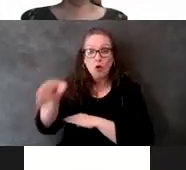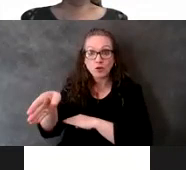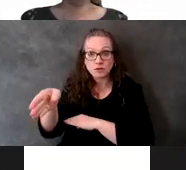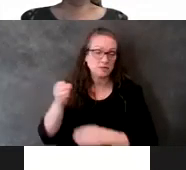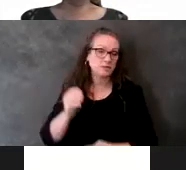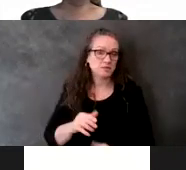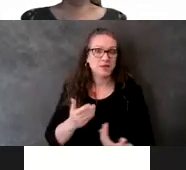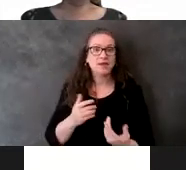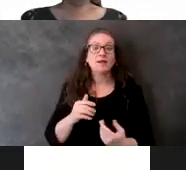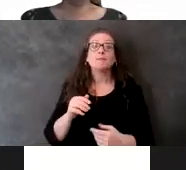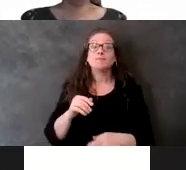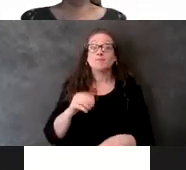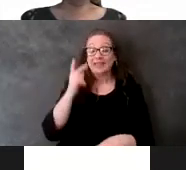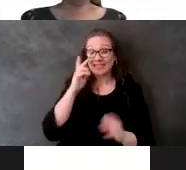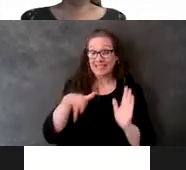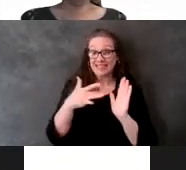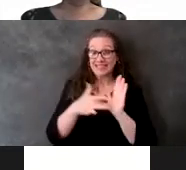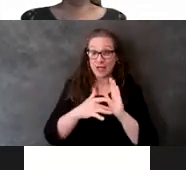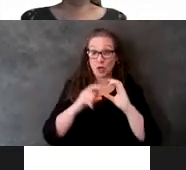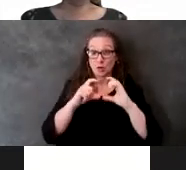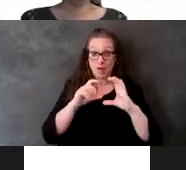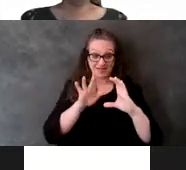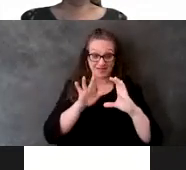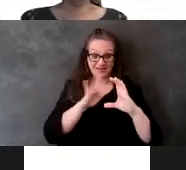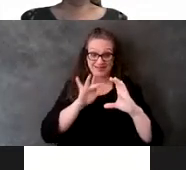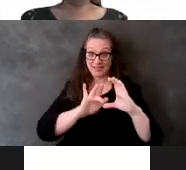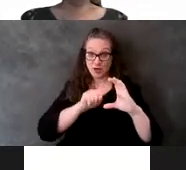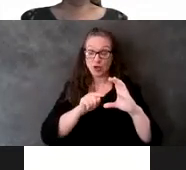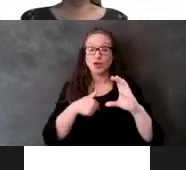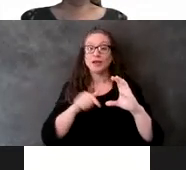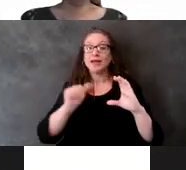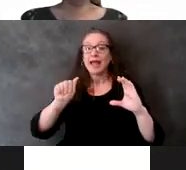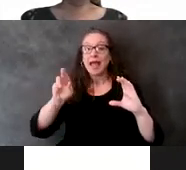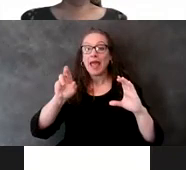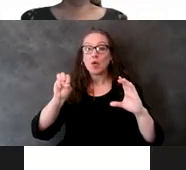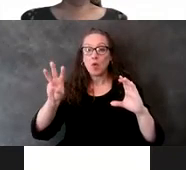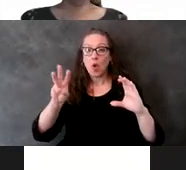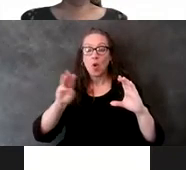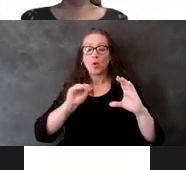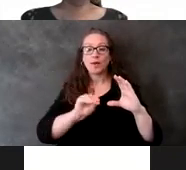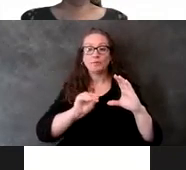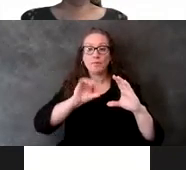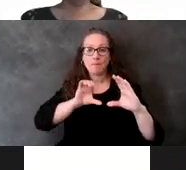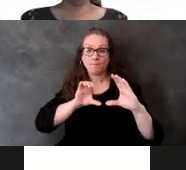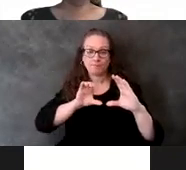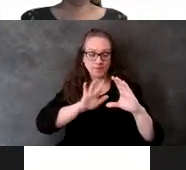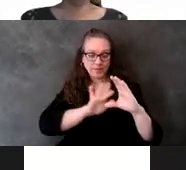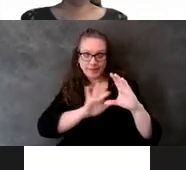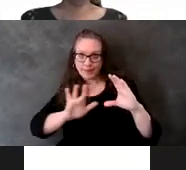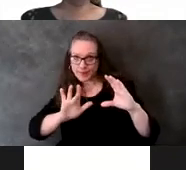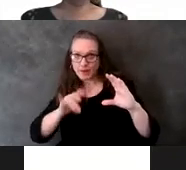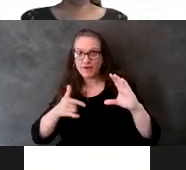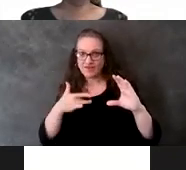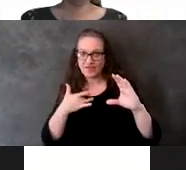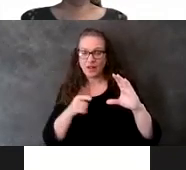It has an arrow, which can be felt. It's raised and can be felt with your fingers, indicates the